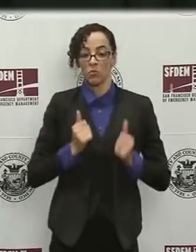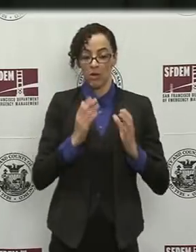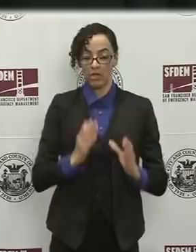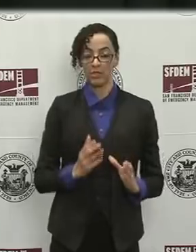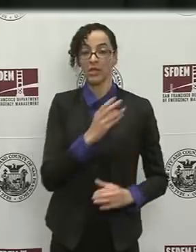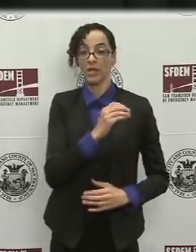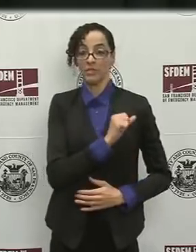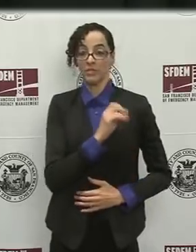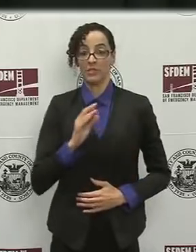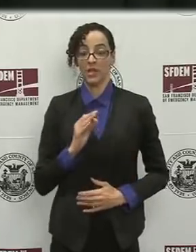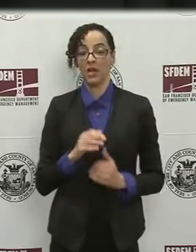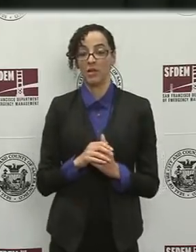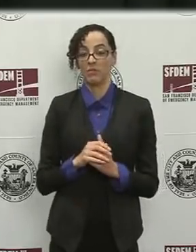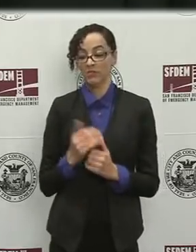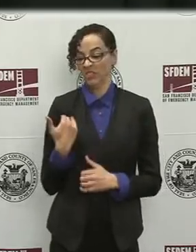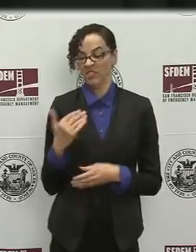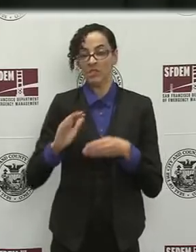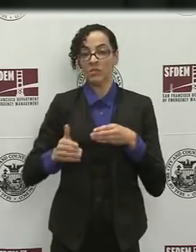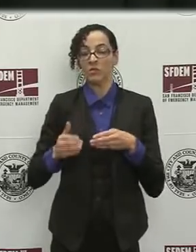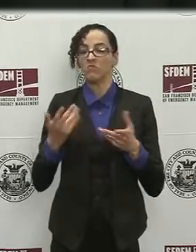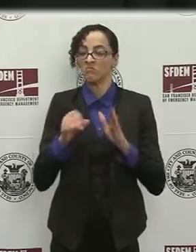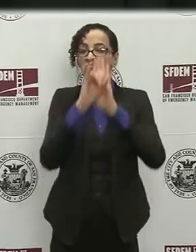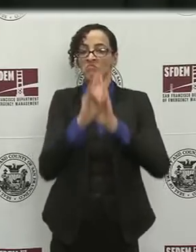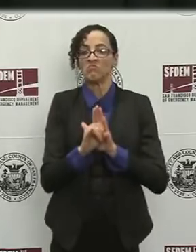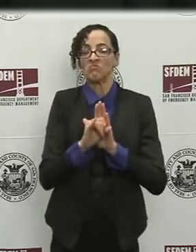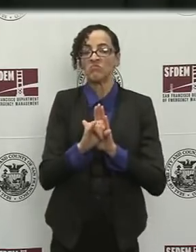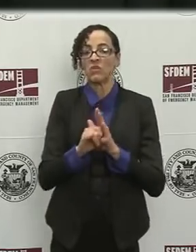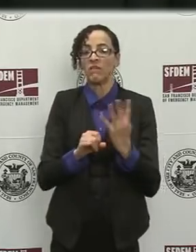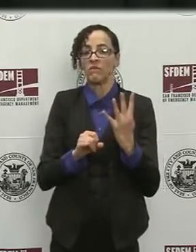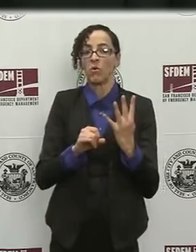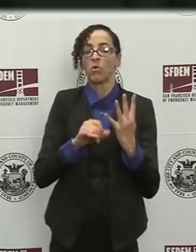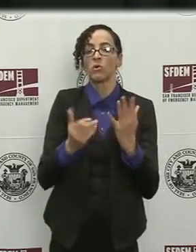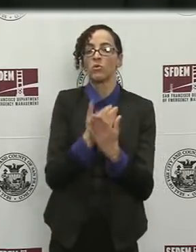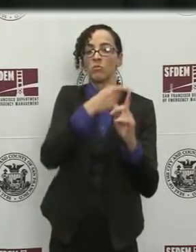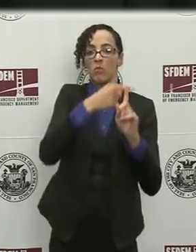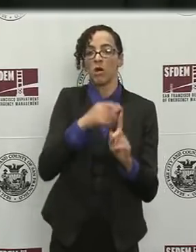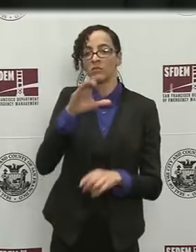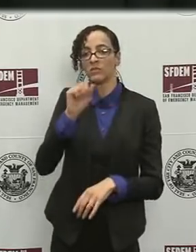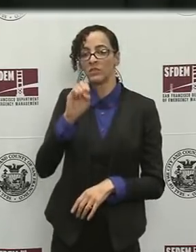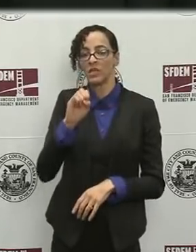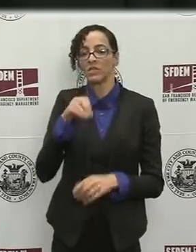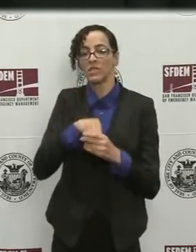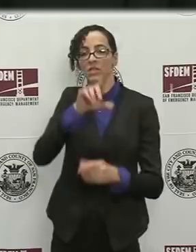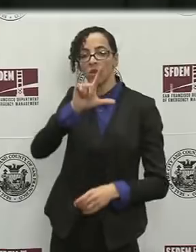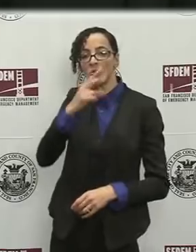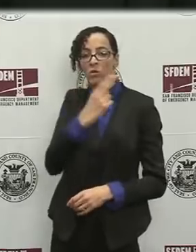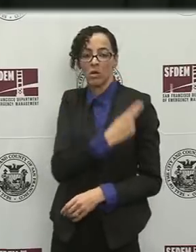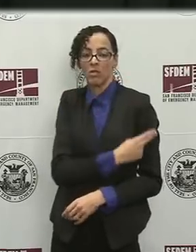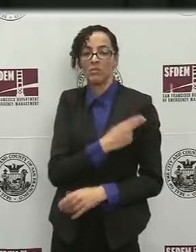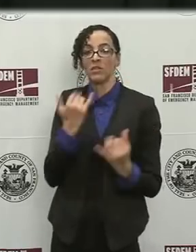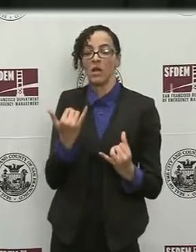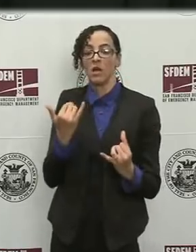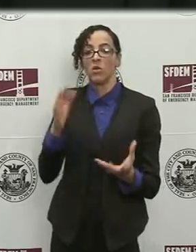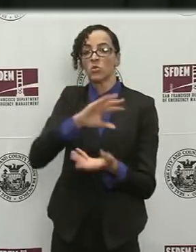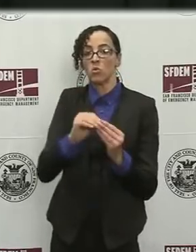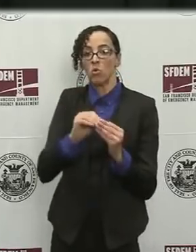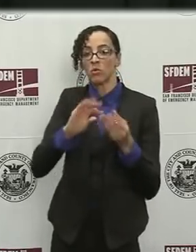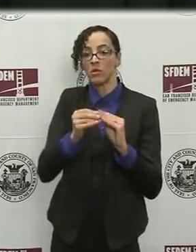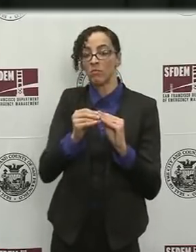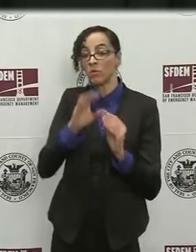identified 4 new positive cases at Laguna Honda Hospital, bringing the total number of cases up to